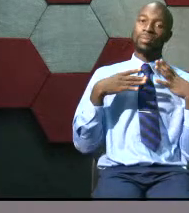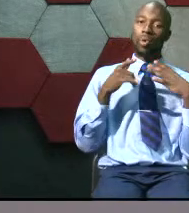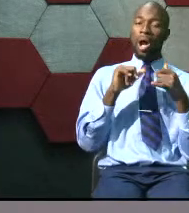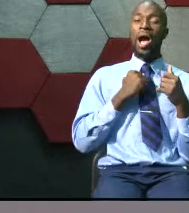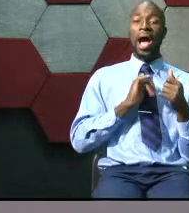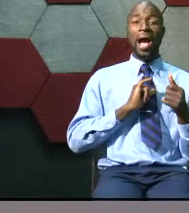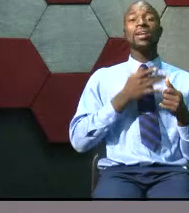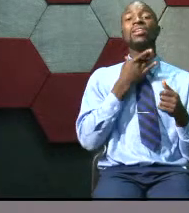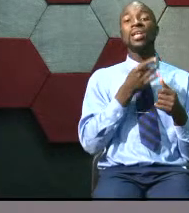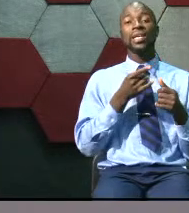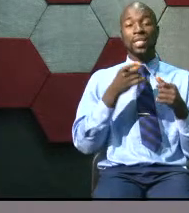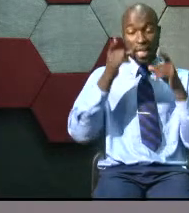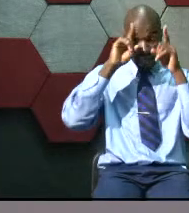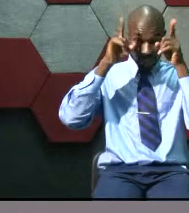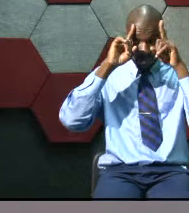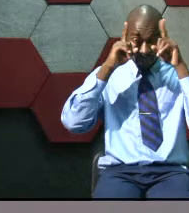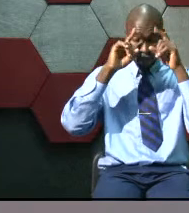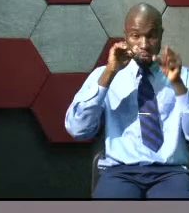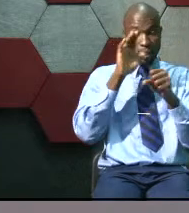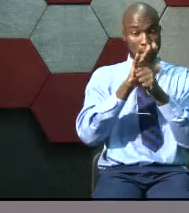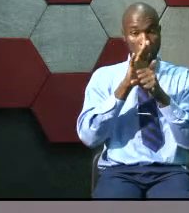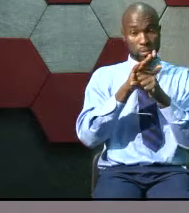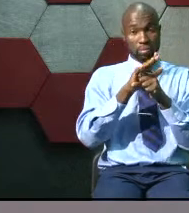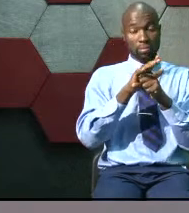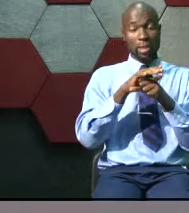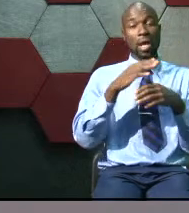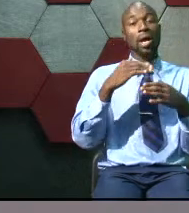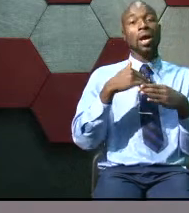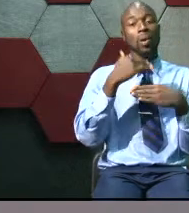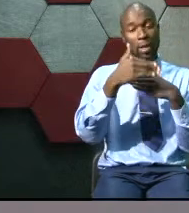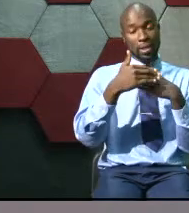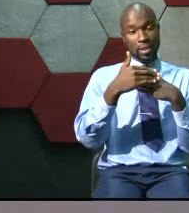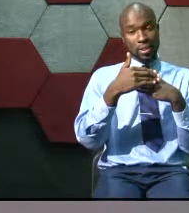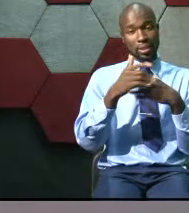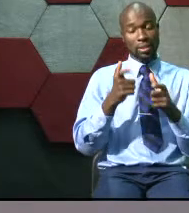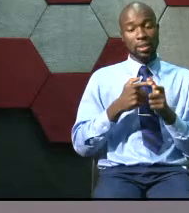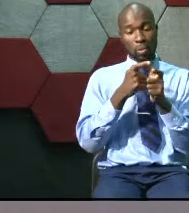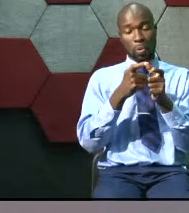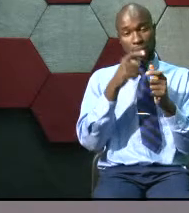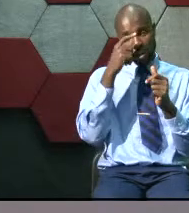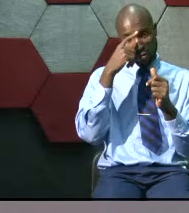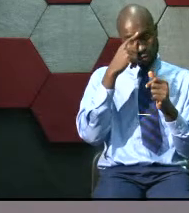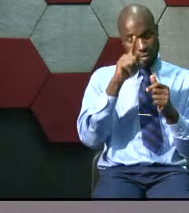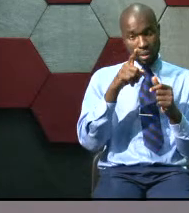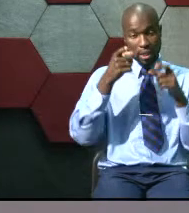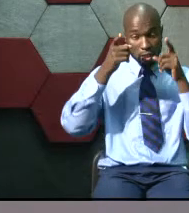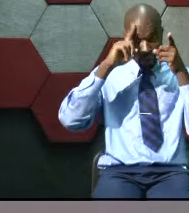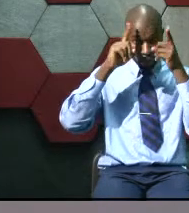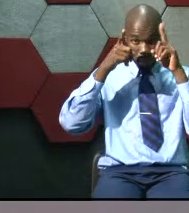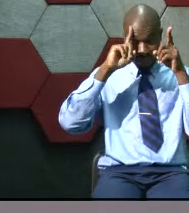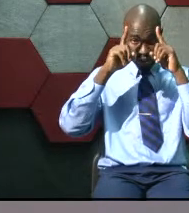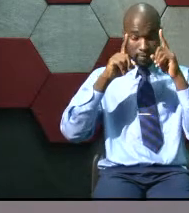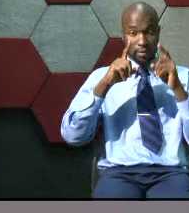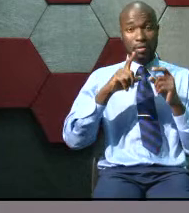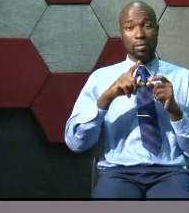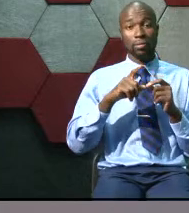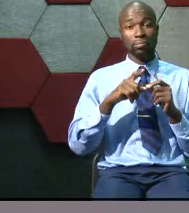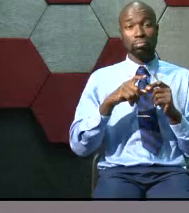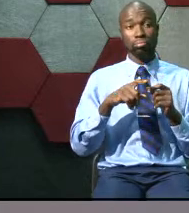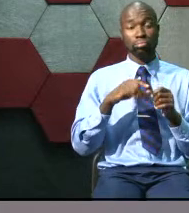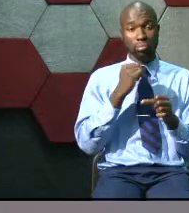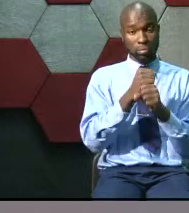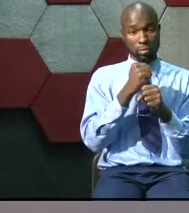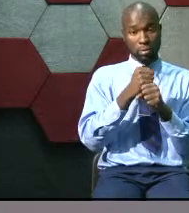Innovations inspires innovation. Great job. Our next award is the innovative project that has to do